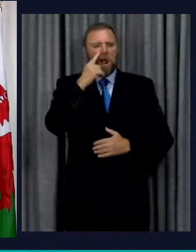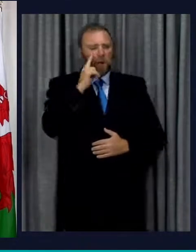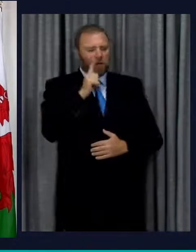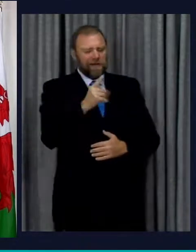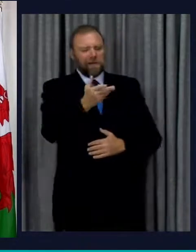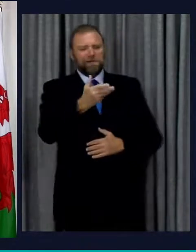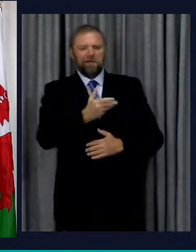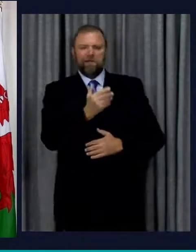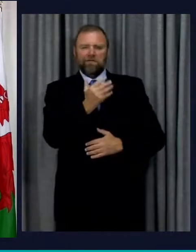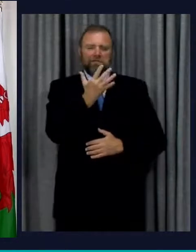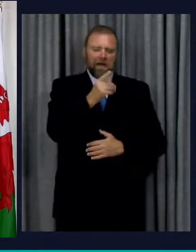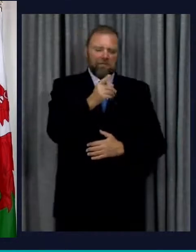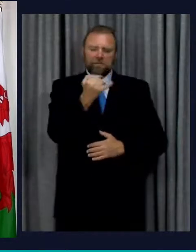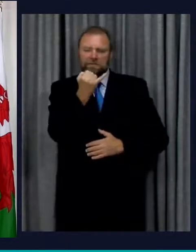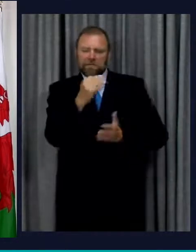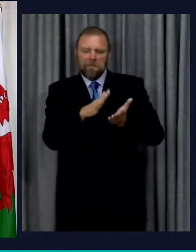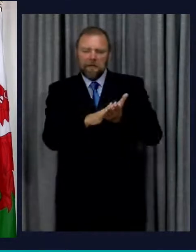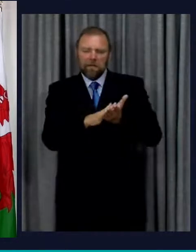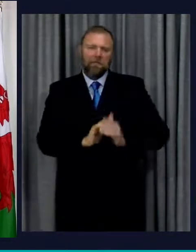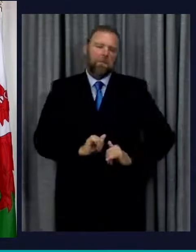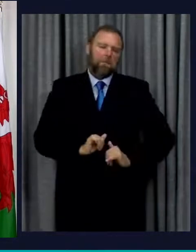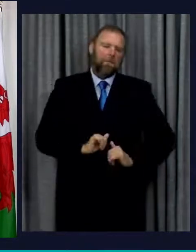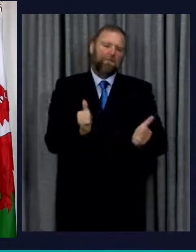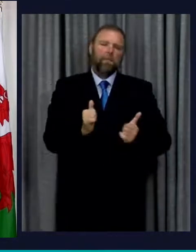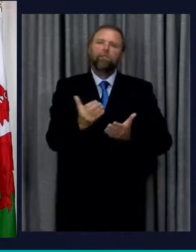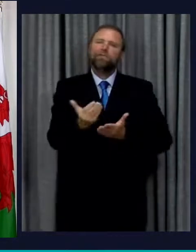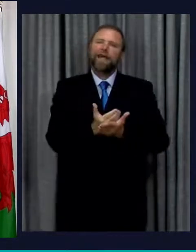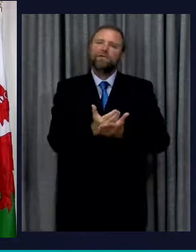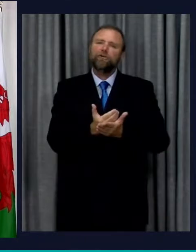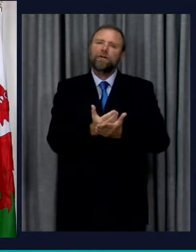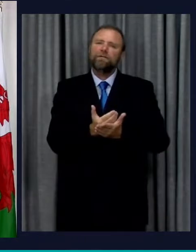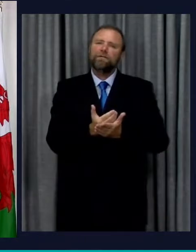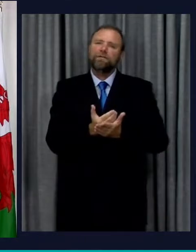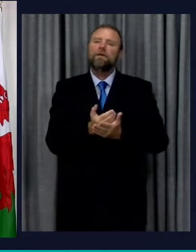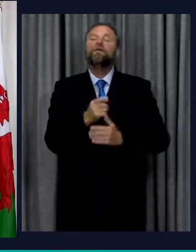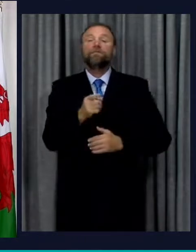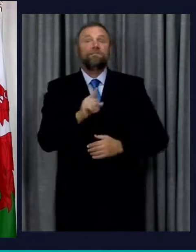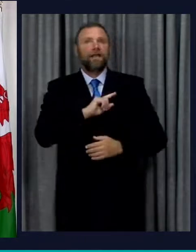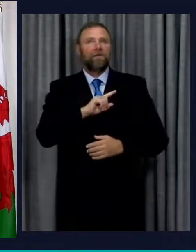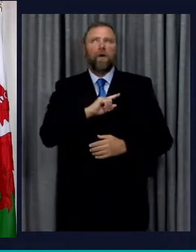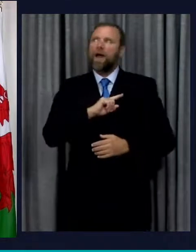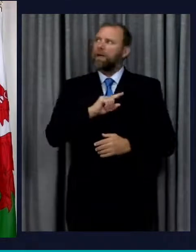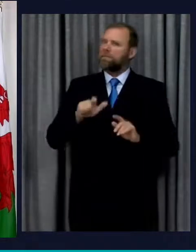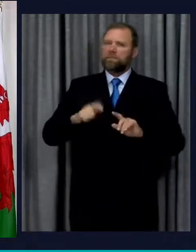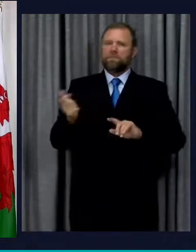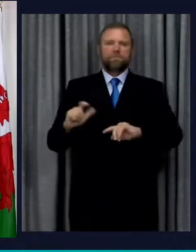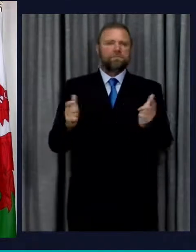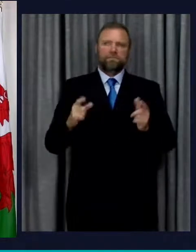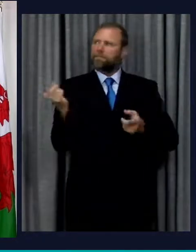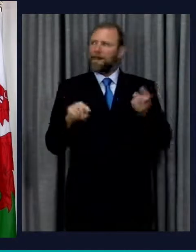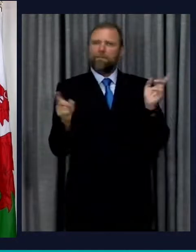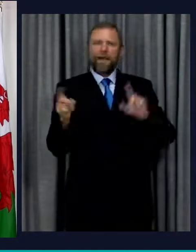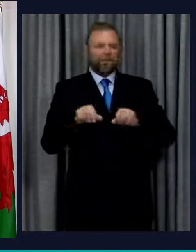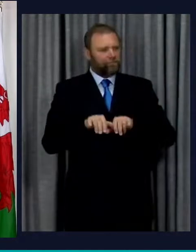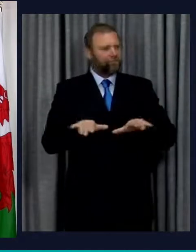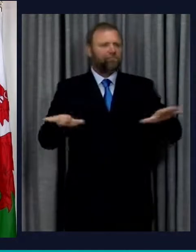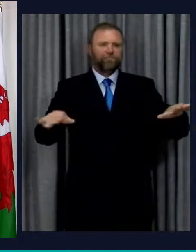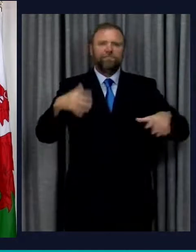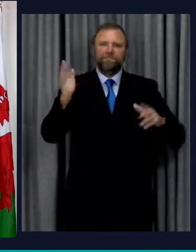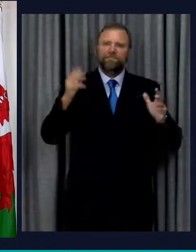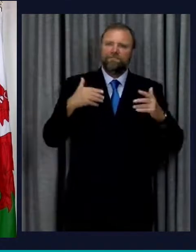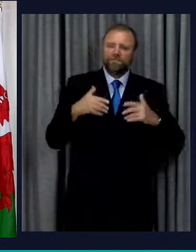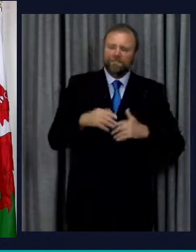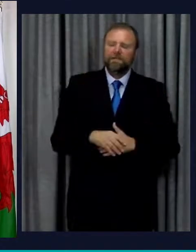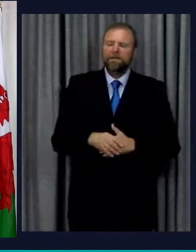good protection is really important. We wouldn't have been able to recover lots of the freedoms that we have without that. We are obviously looking at the